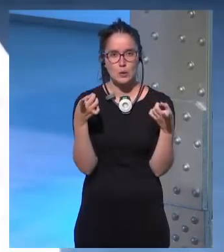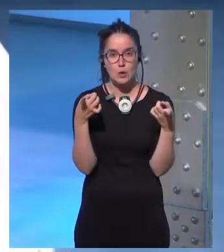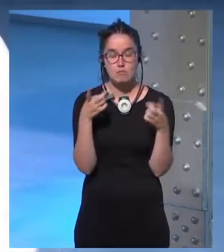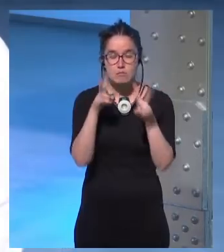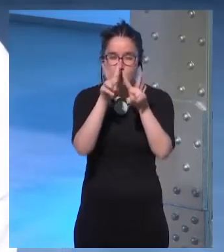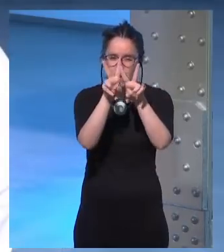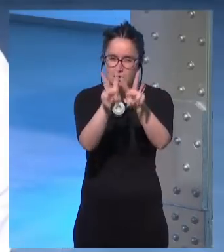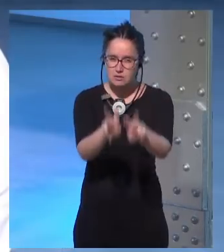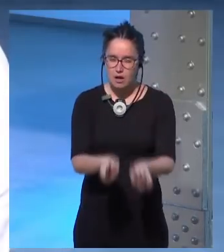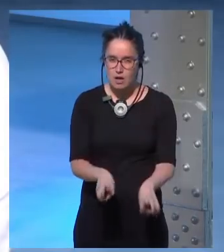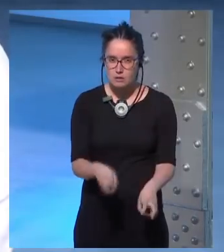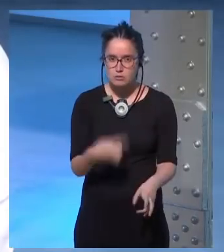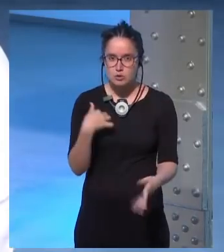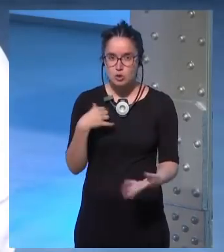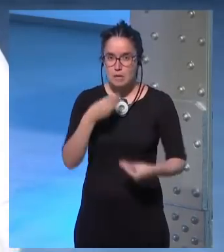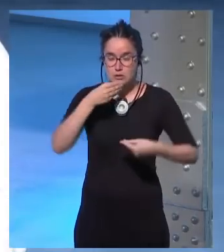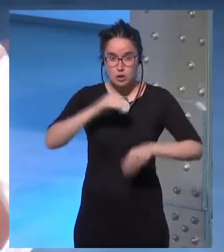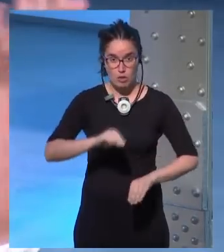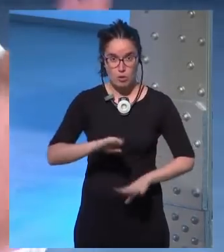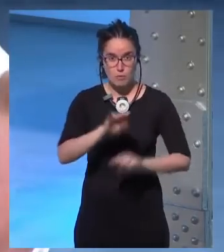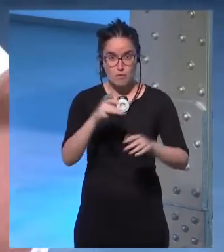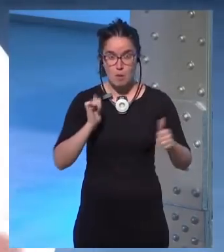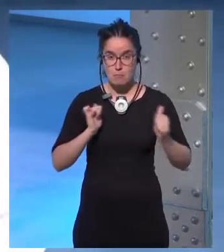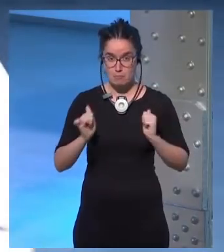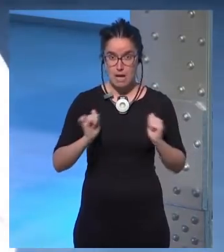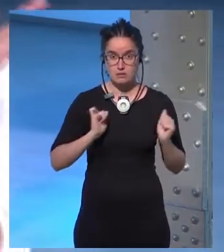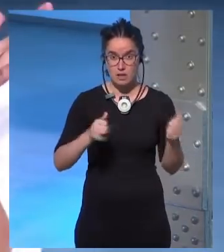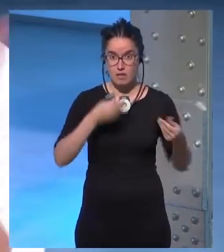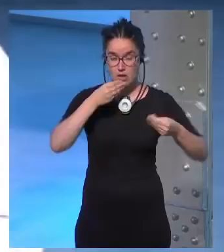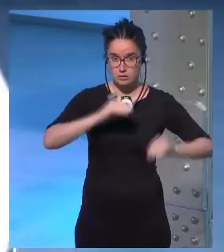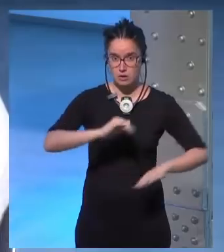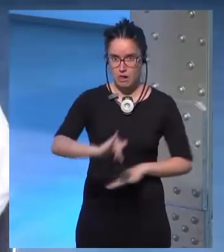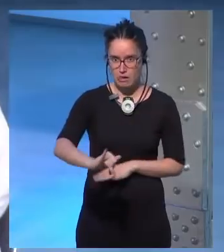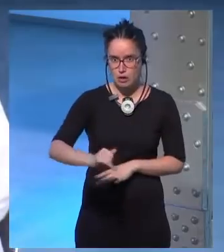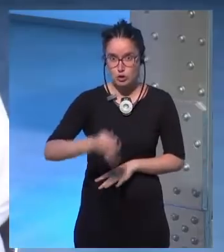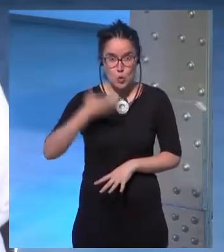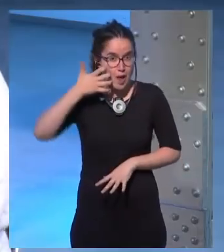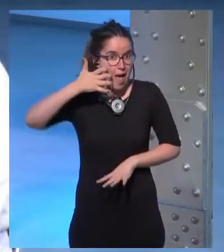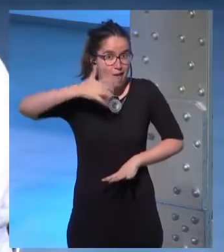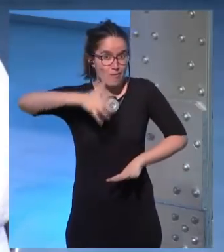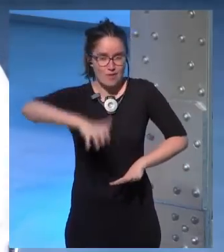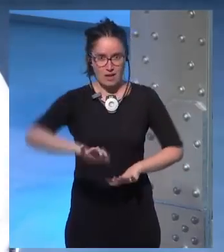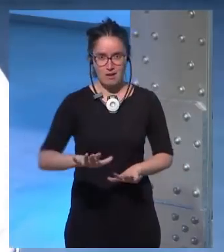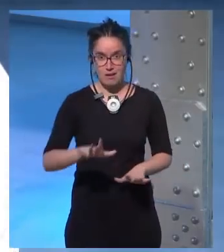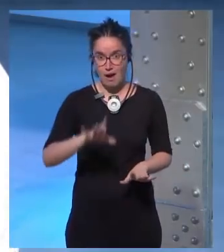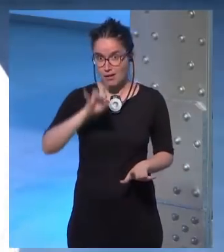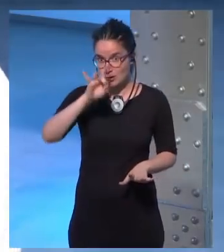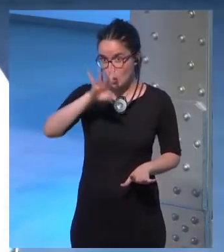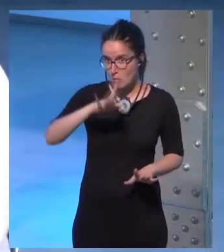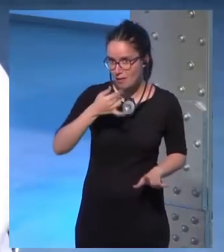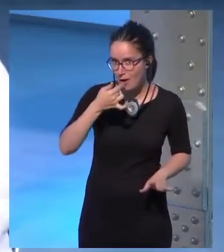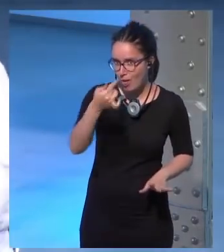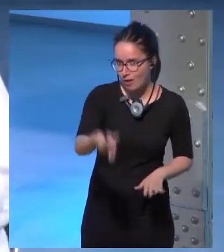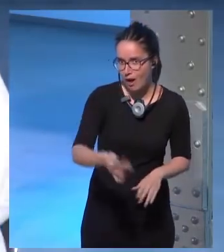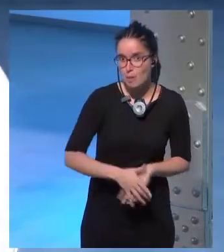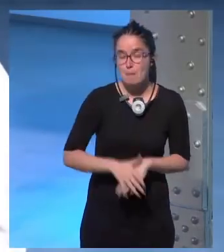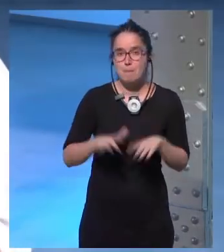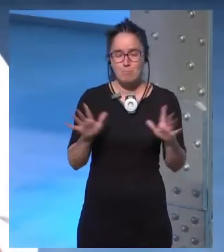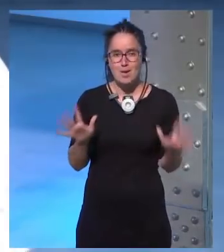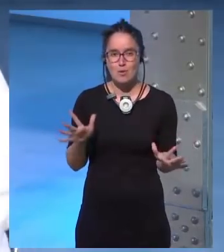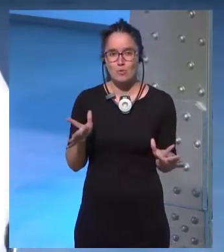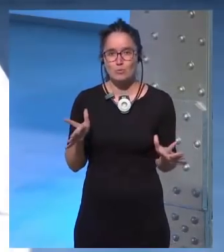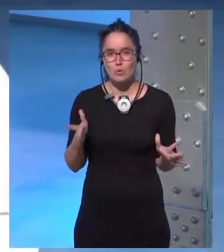to research. I love to be at the library. I'm such a nerd. Imagine that. And it's fabulous. And again, I